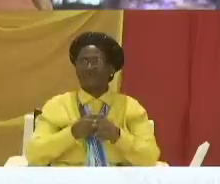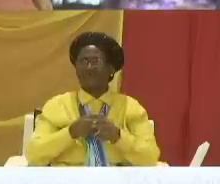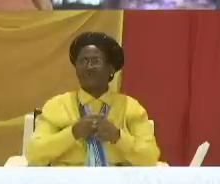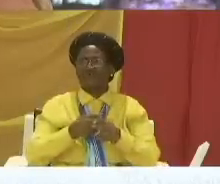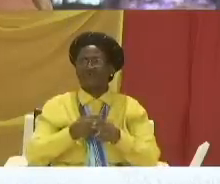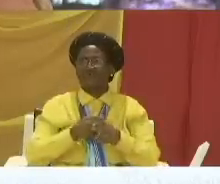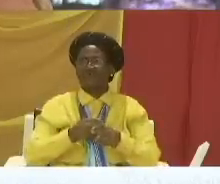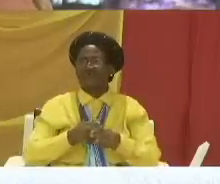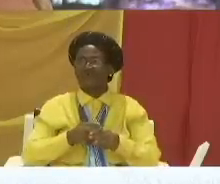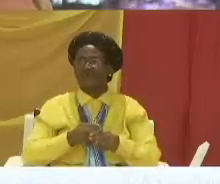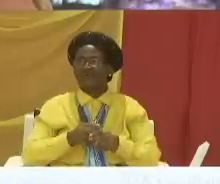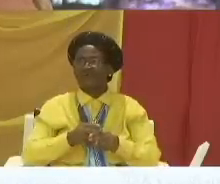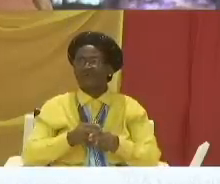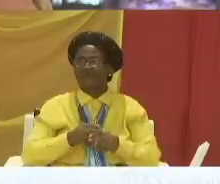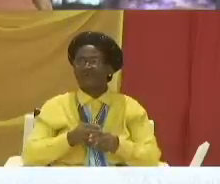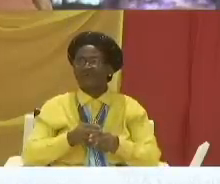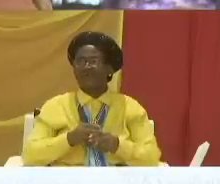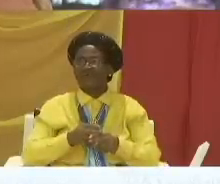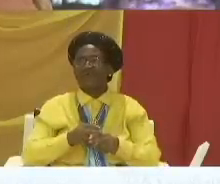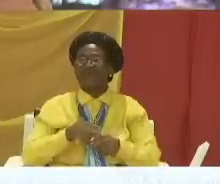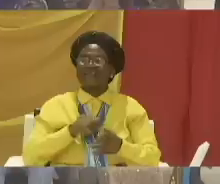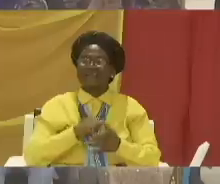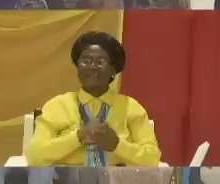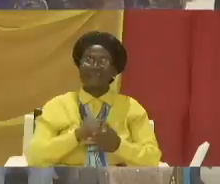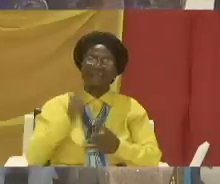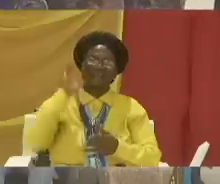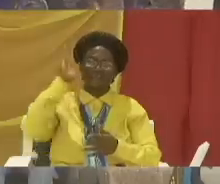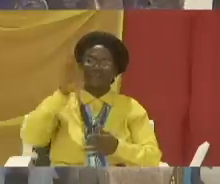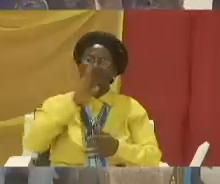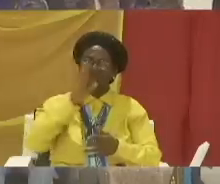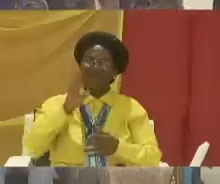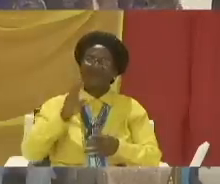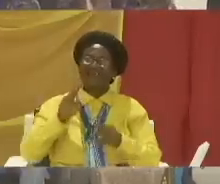it will be very noisy.